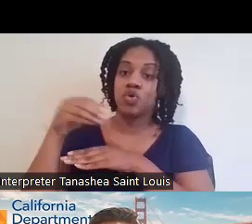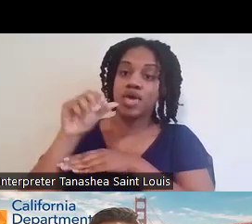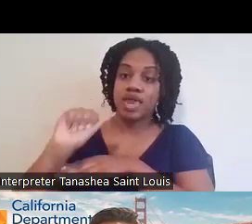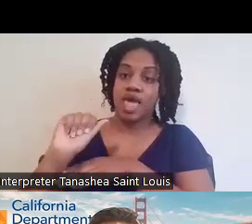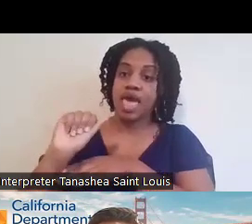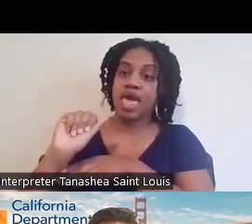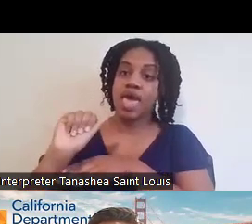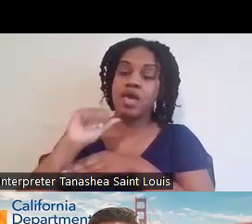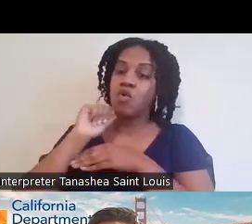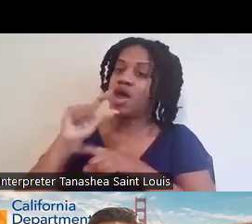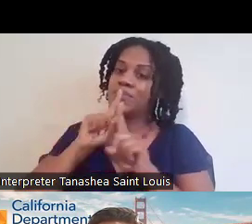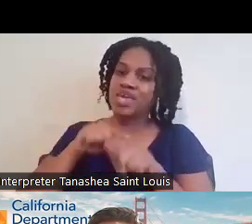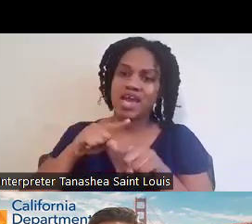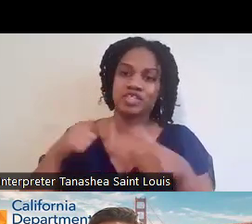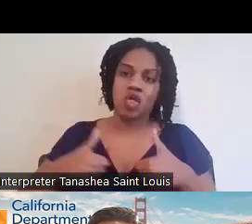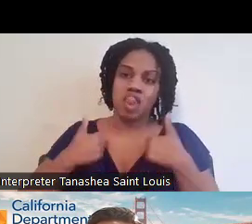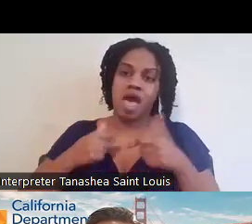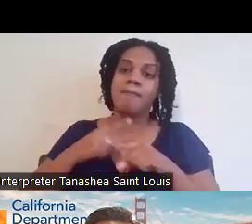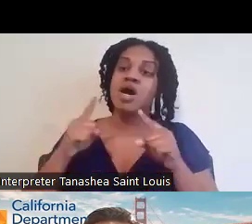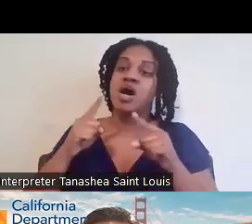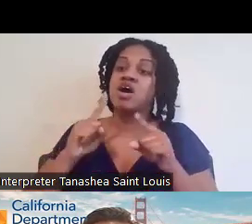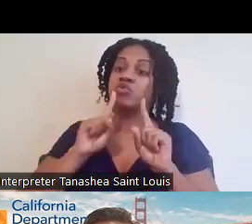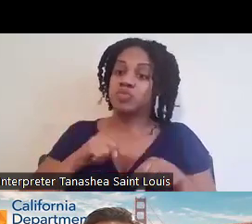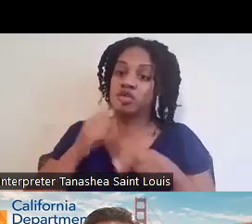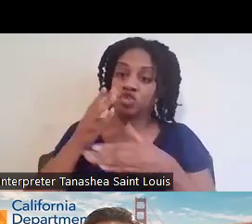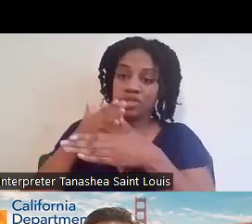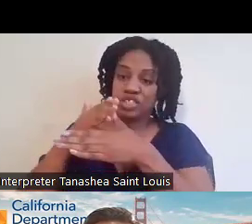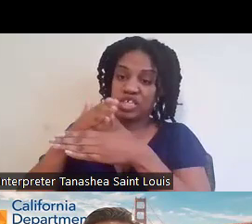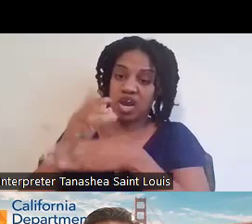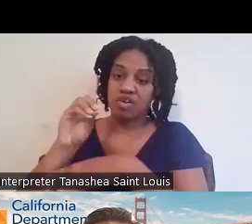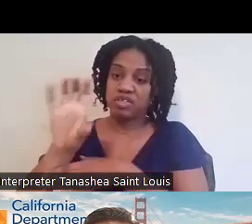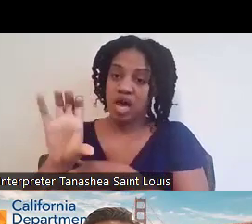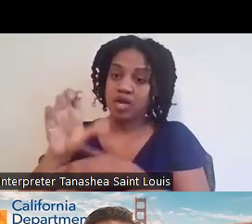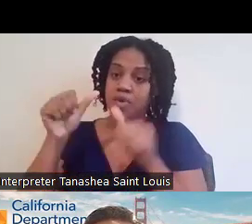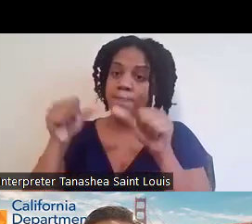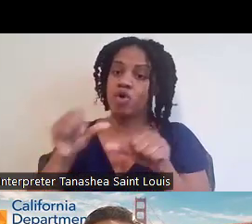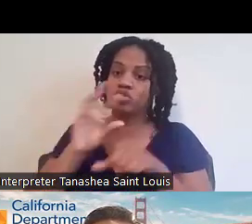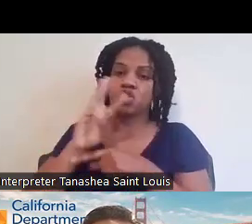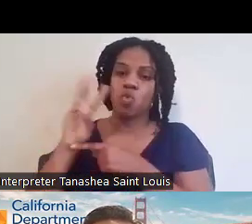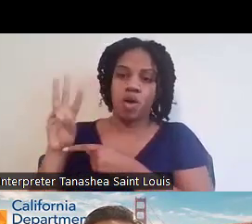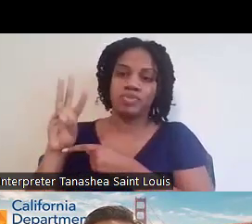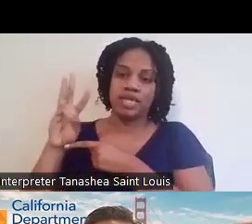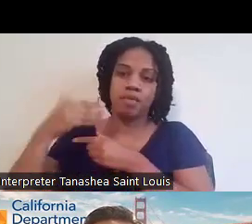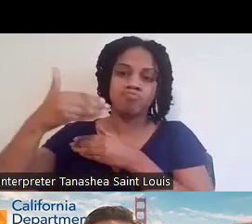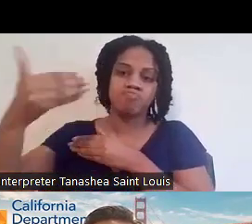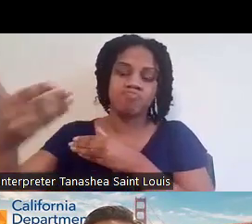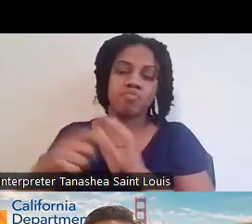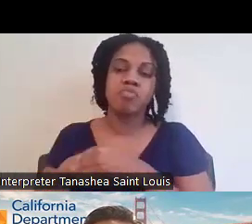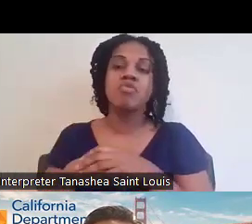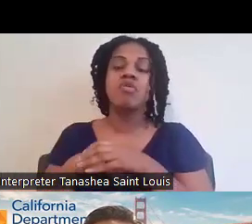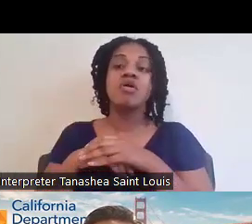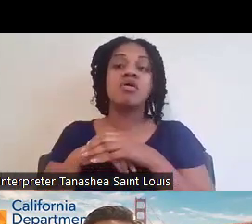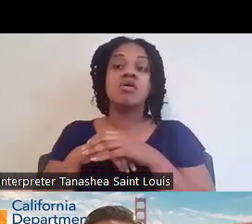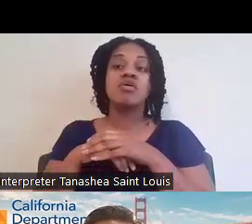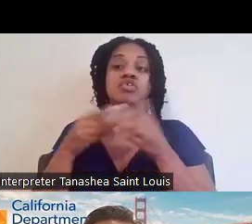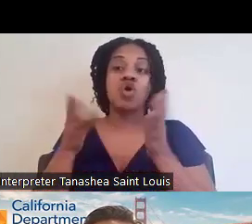answered live, but responses will be shared in a document and posted to the website in the coming days. To ask your question or make